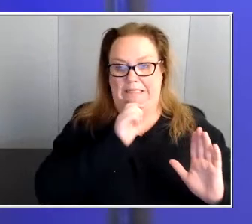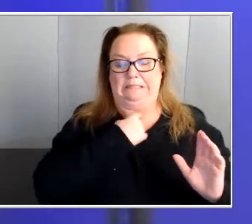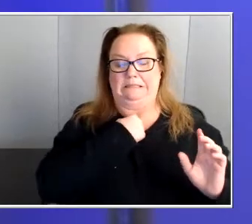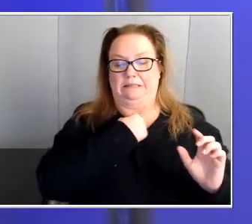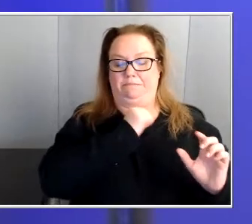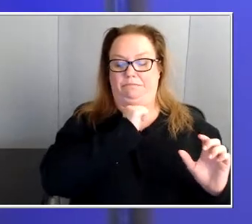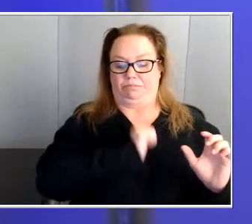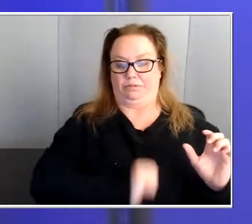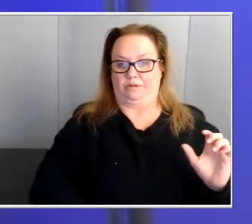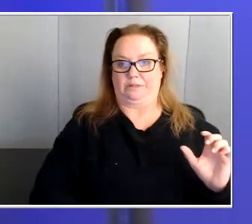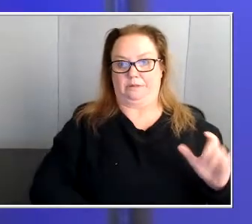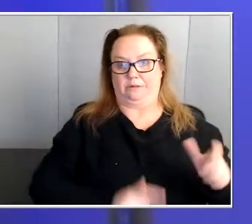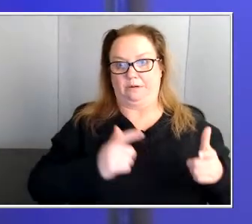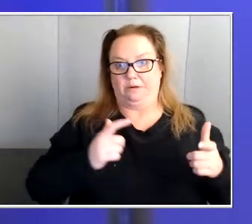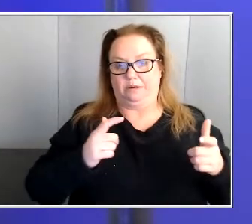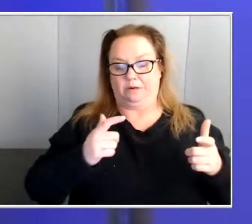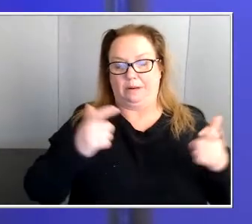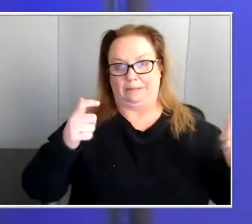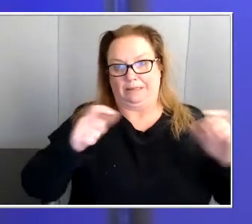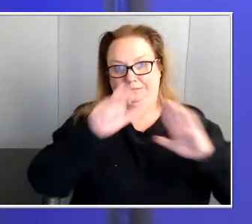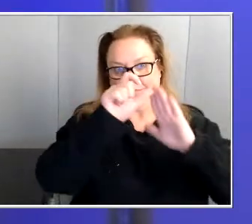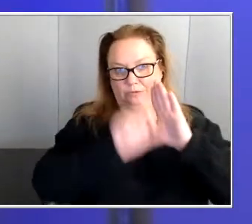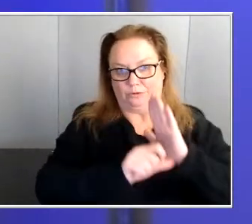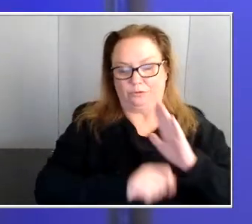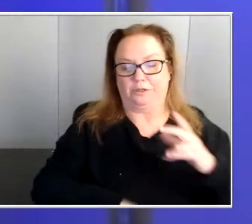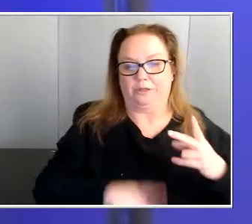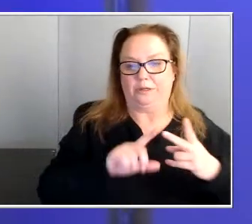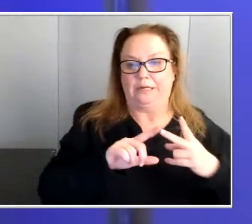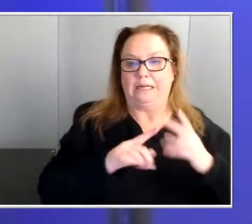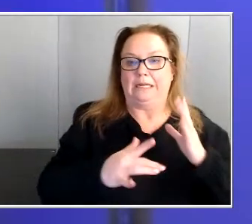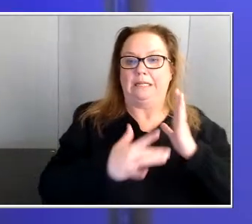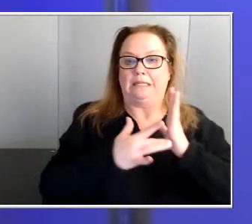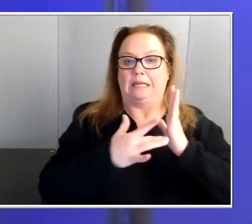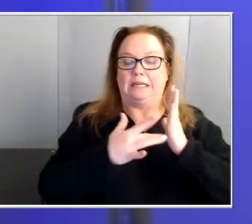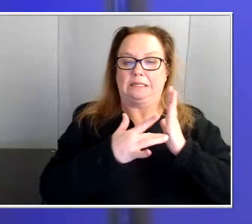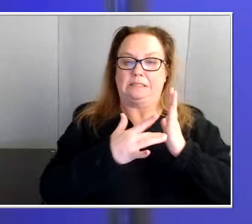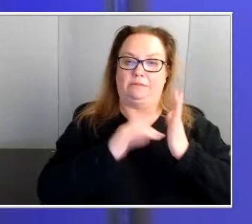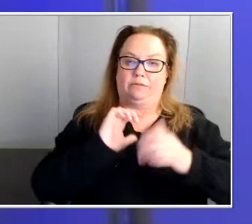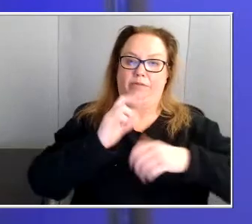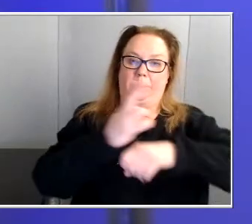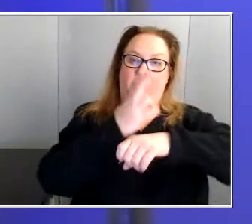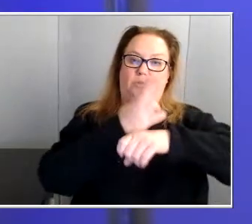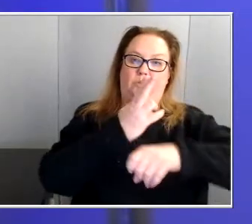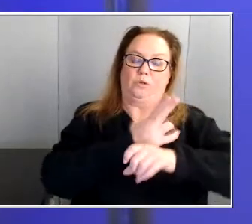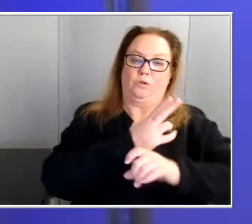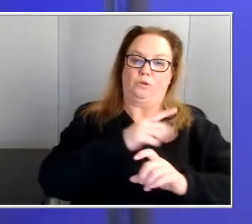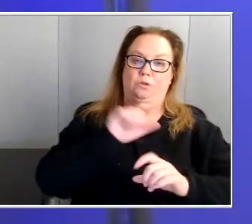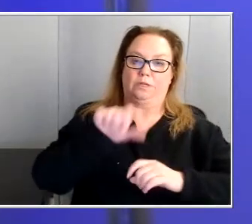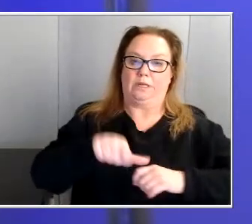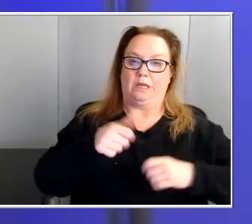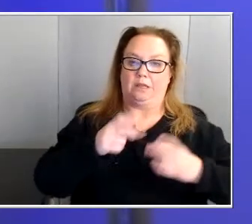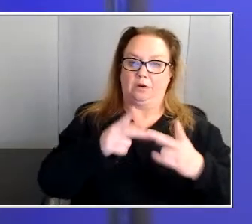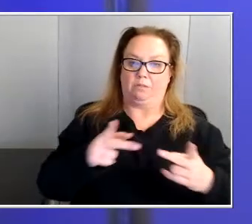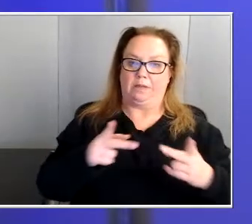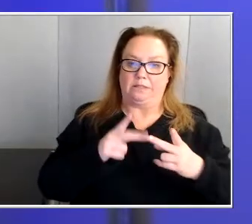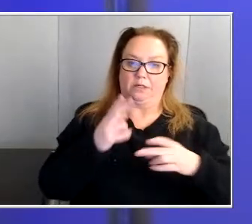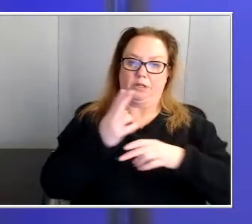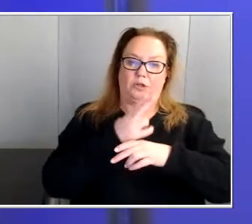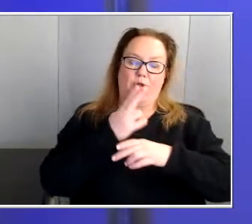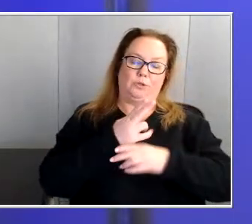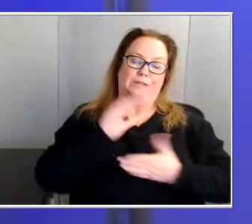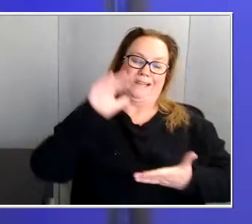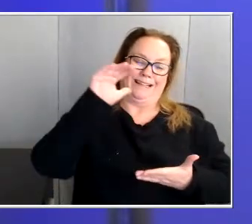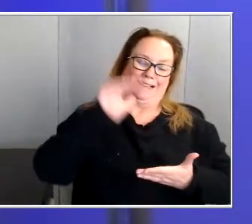pretty significant approach. The techniques that have been pioneered here and other places are to use sort of less invasive techniques.